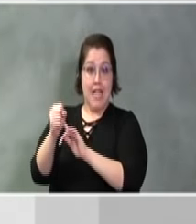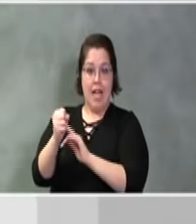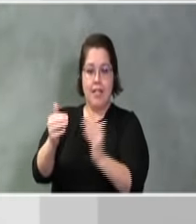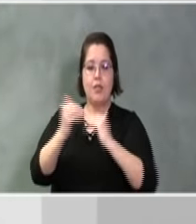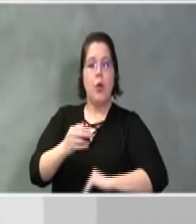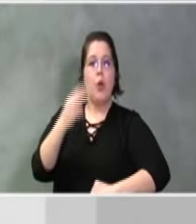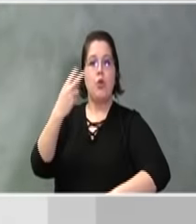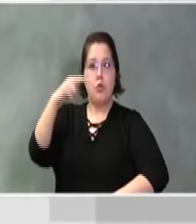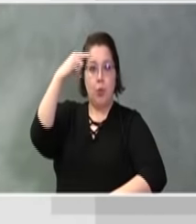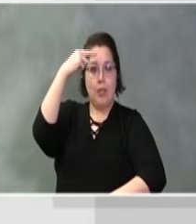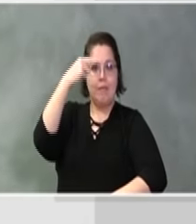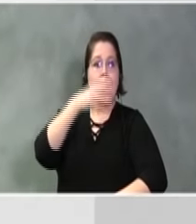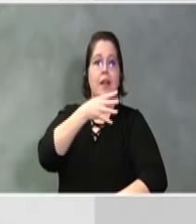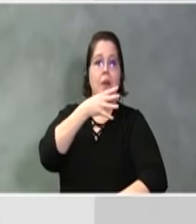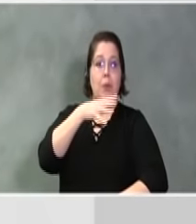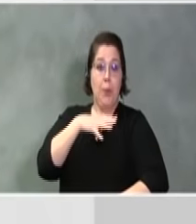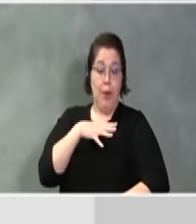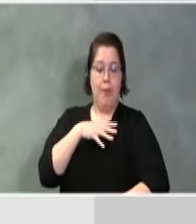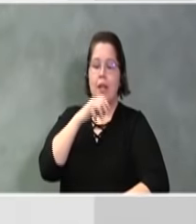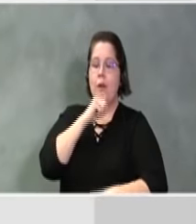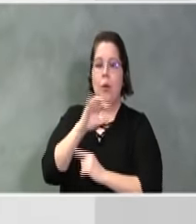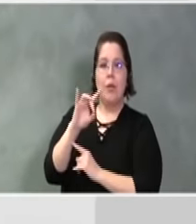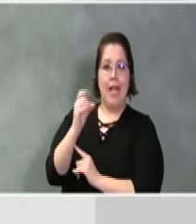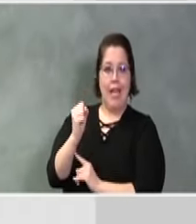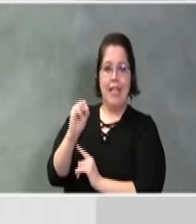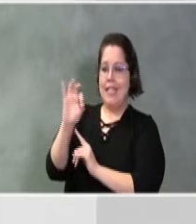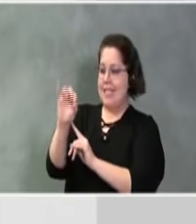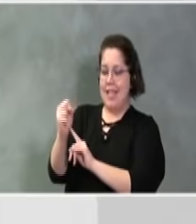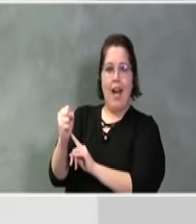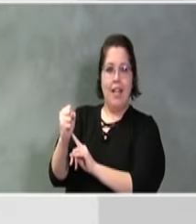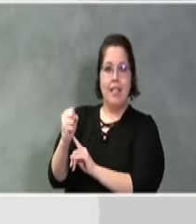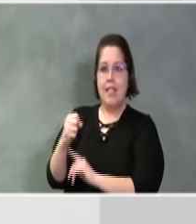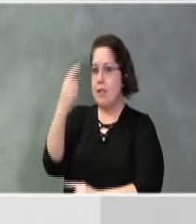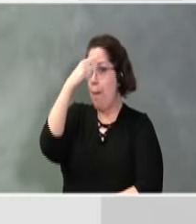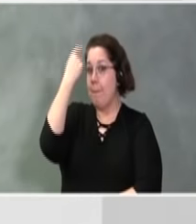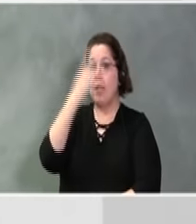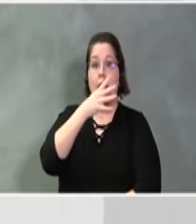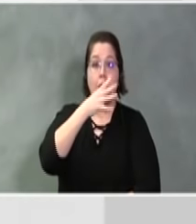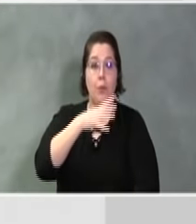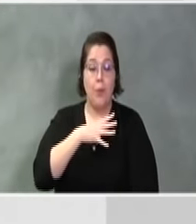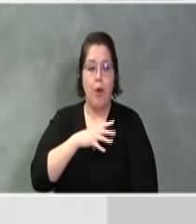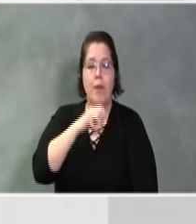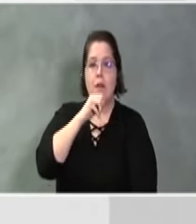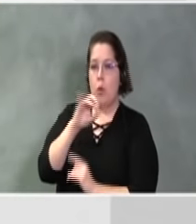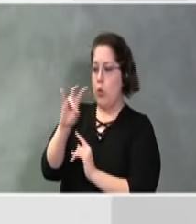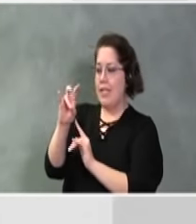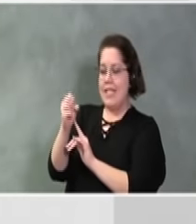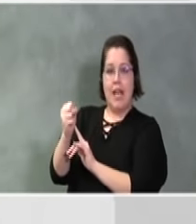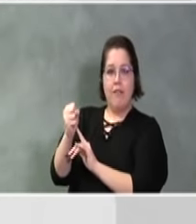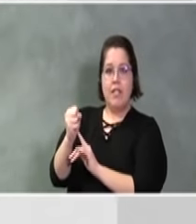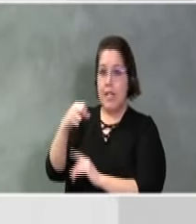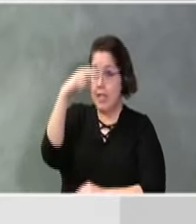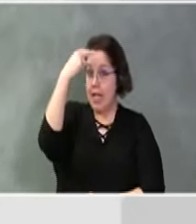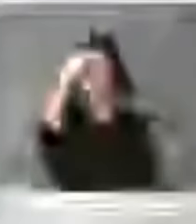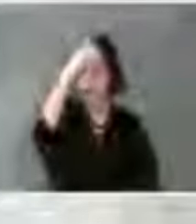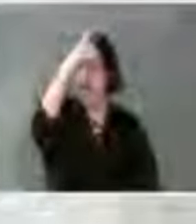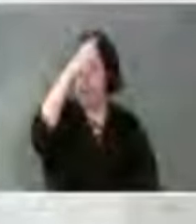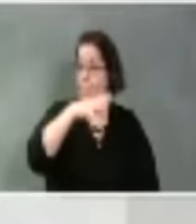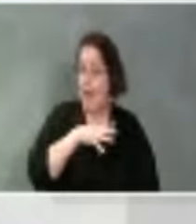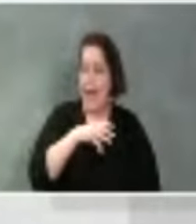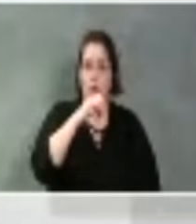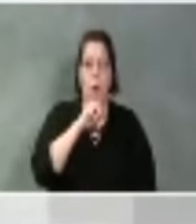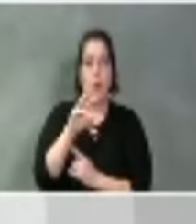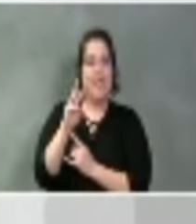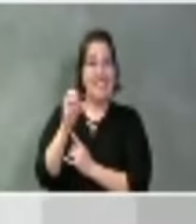2 Hispanic females in their 80s and 90s, a black female in her 70s, a Hispanic male in his